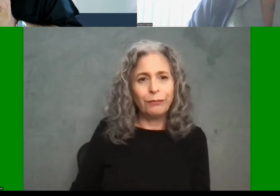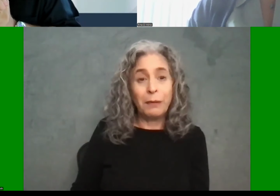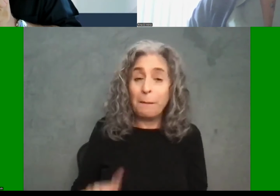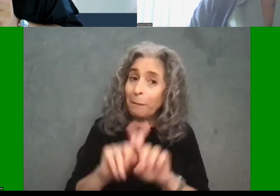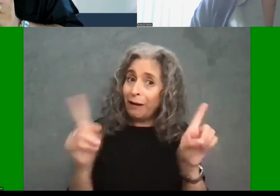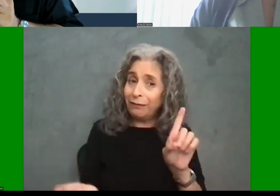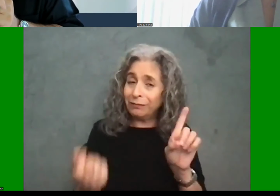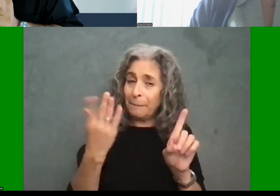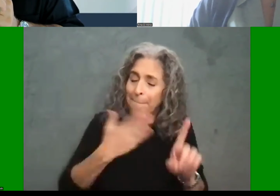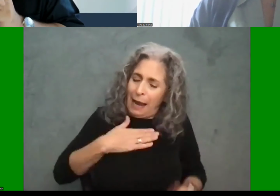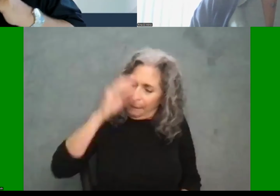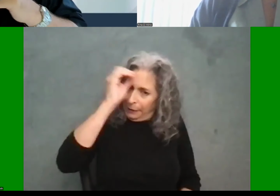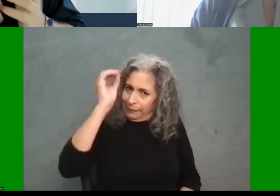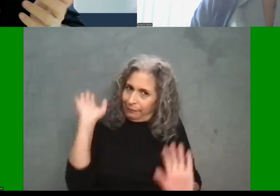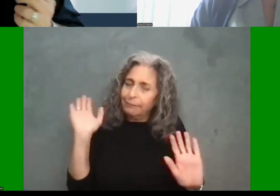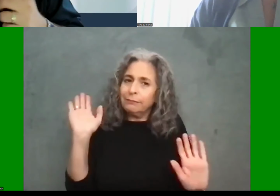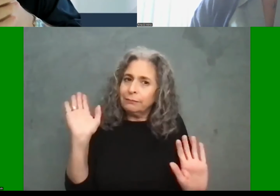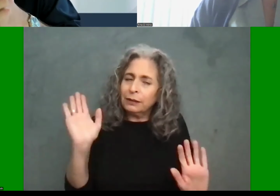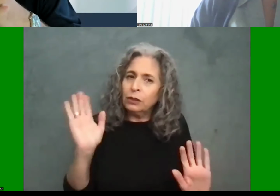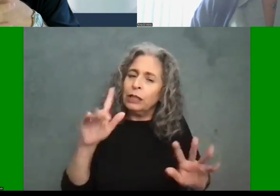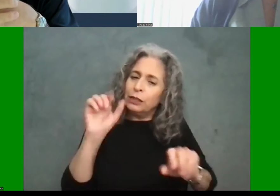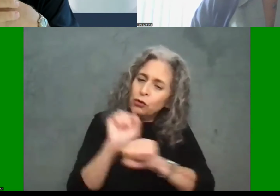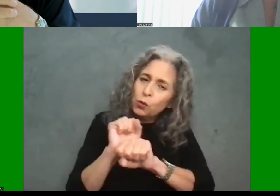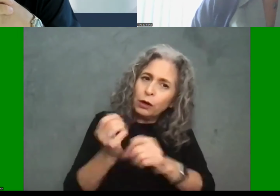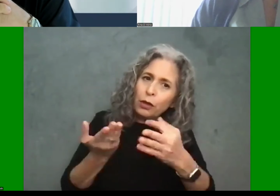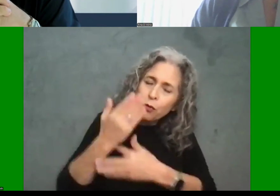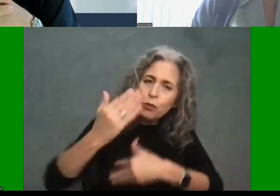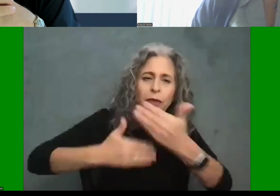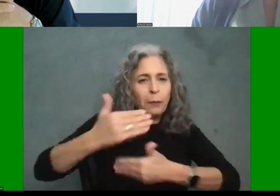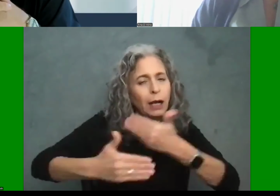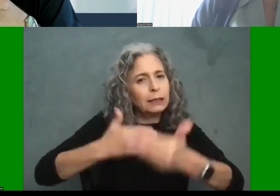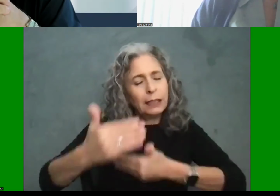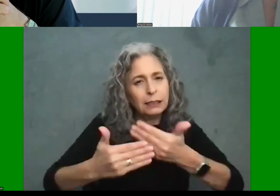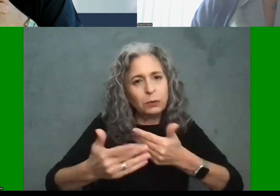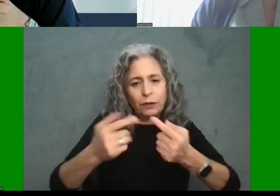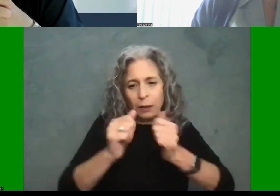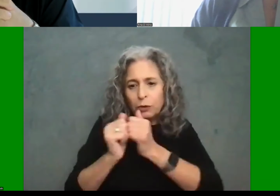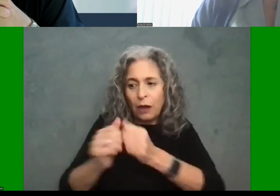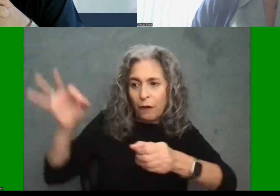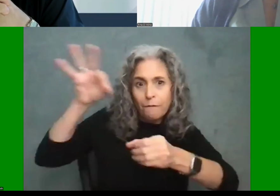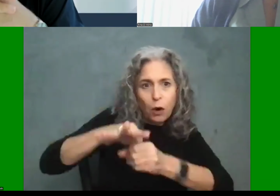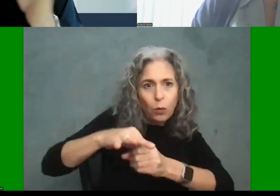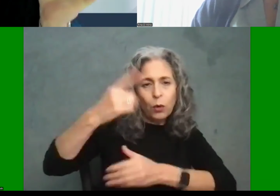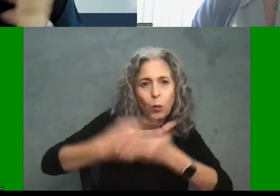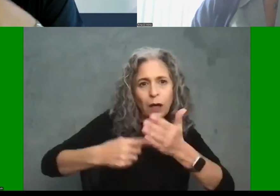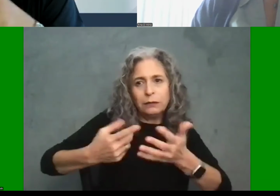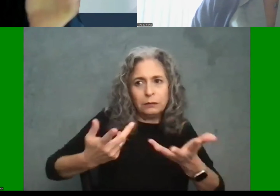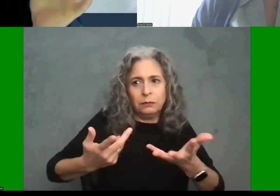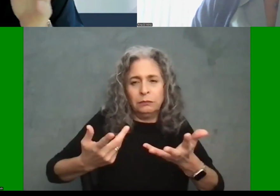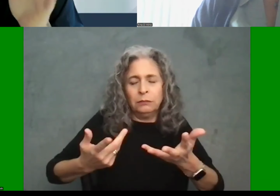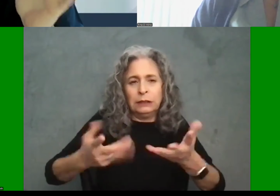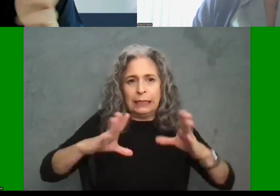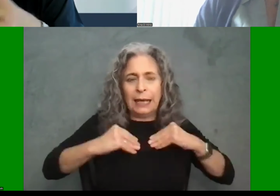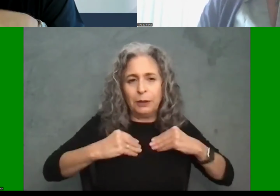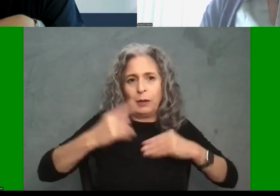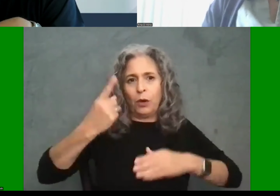But that's just my opinion. We have to work through that process. We have to come together and vote on what makes sense in that translation